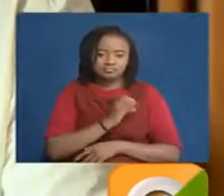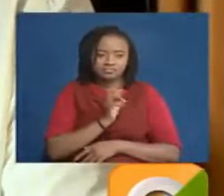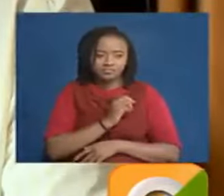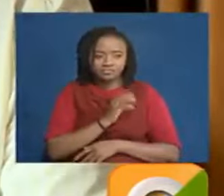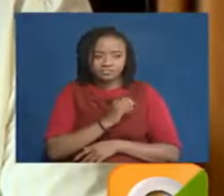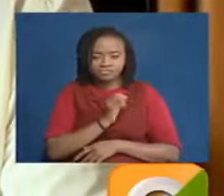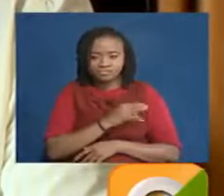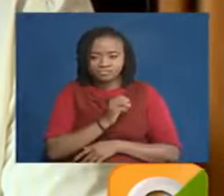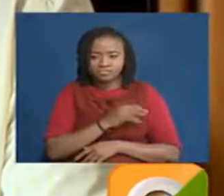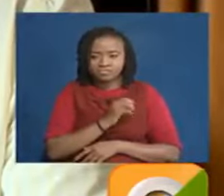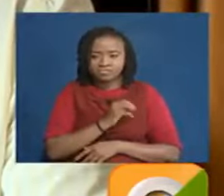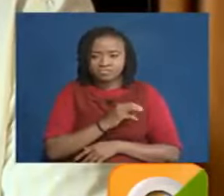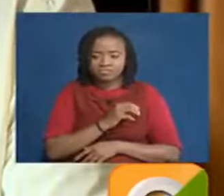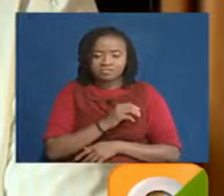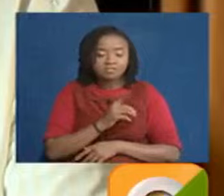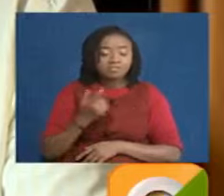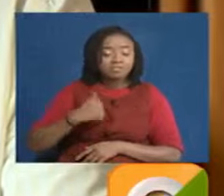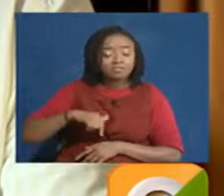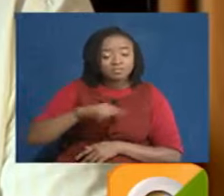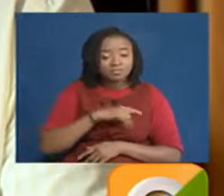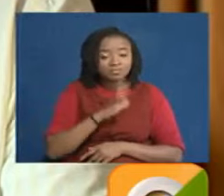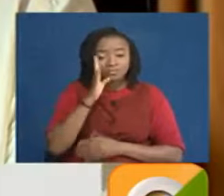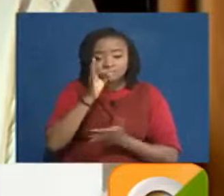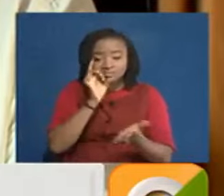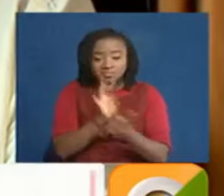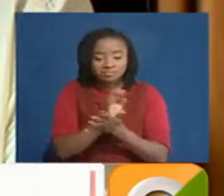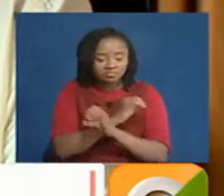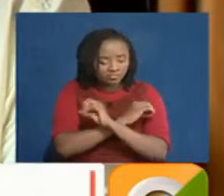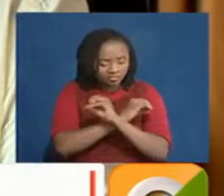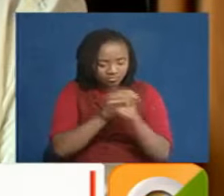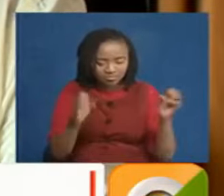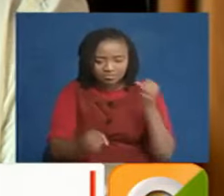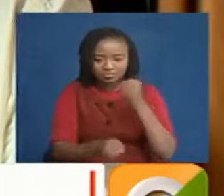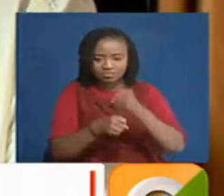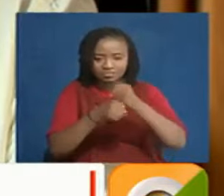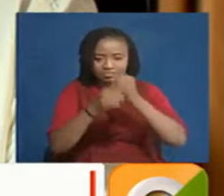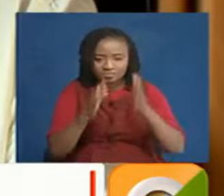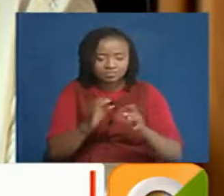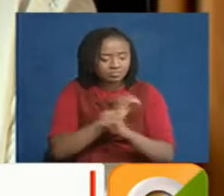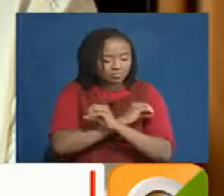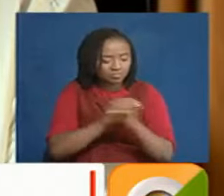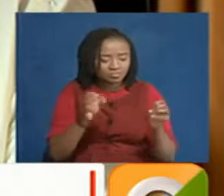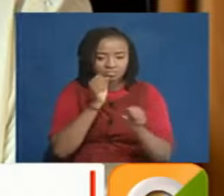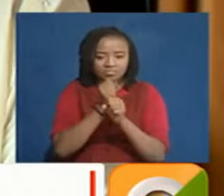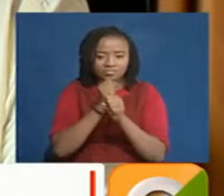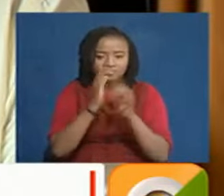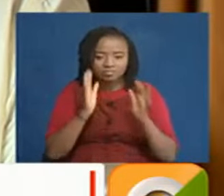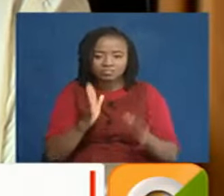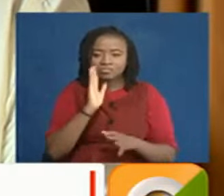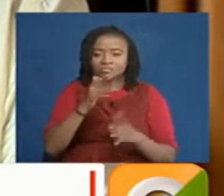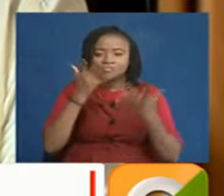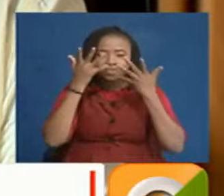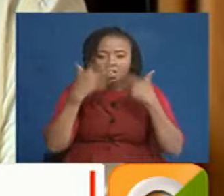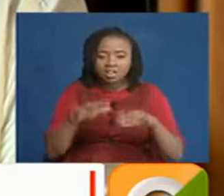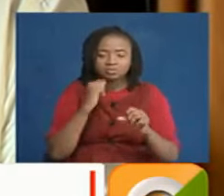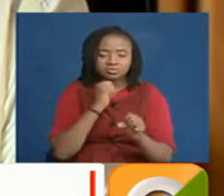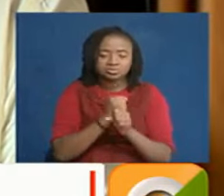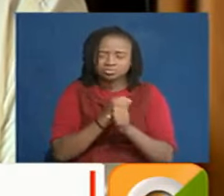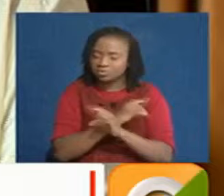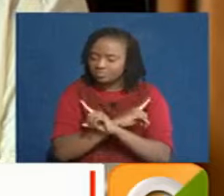No employee will be fired. No employee will lose a job. We have three